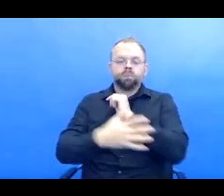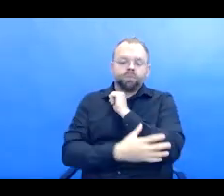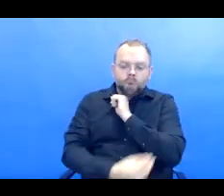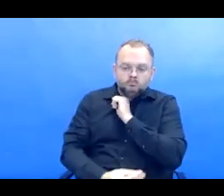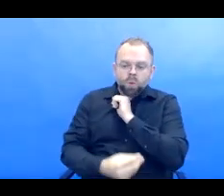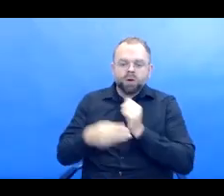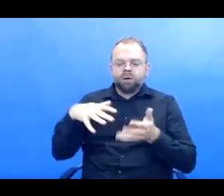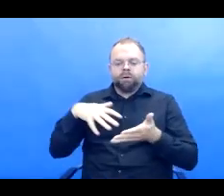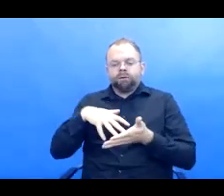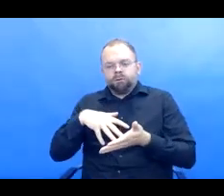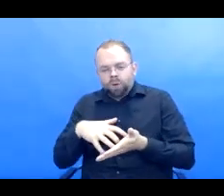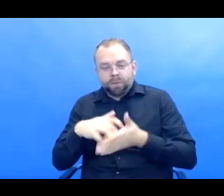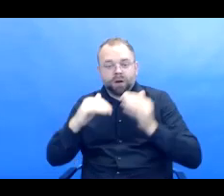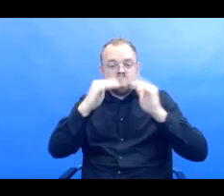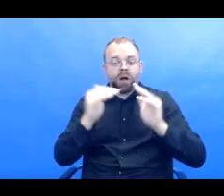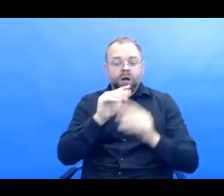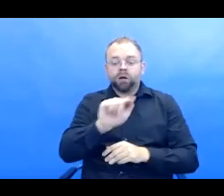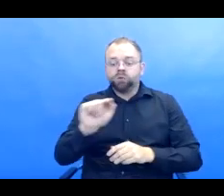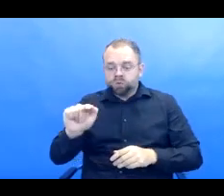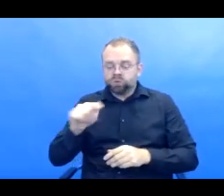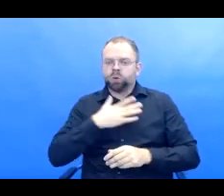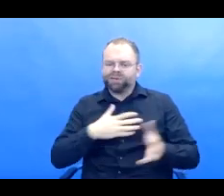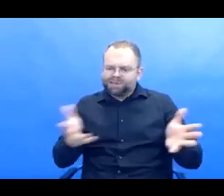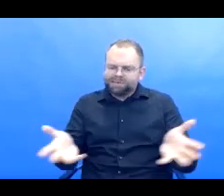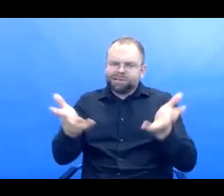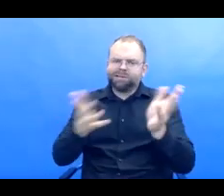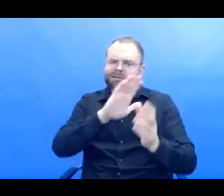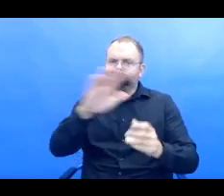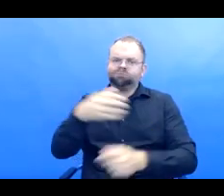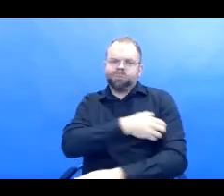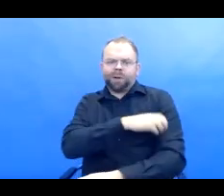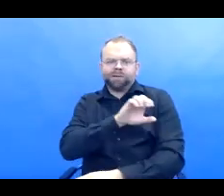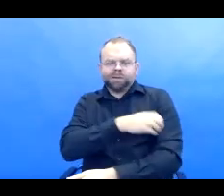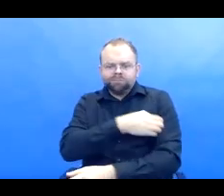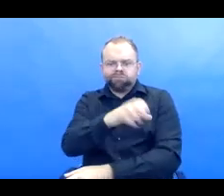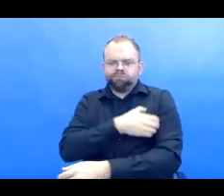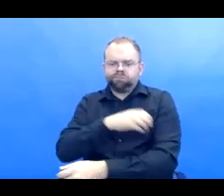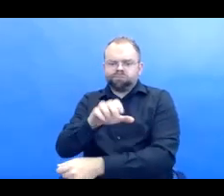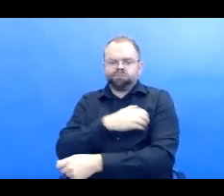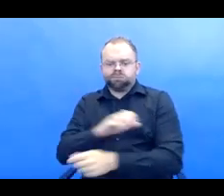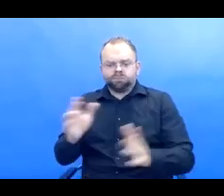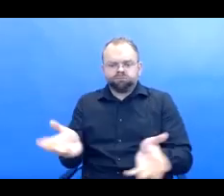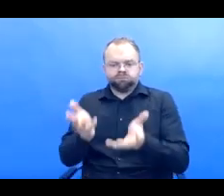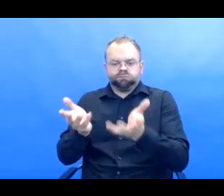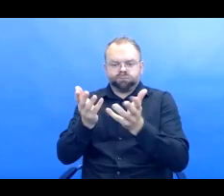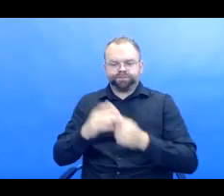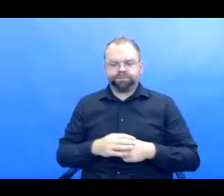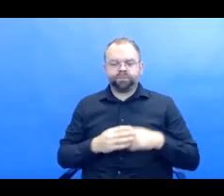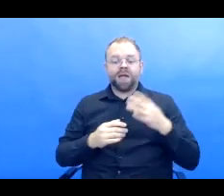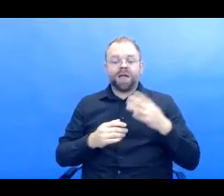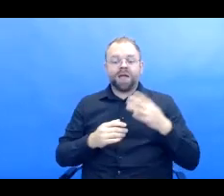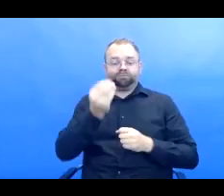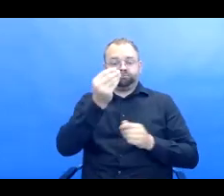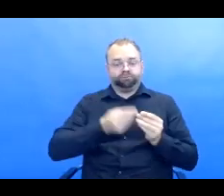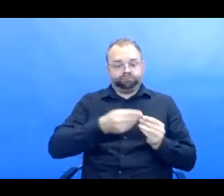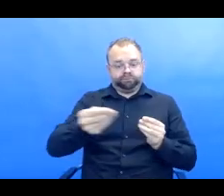and vulnerable children, and the last one is for households who have persons with severe